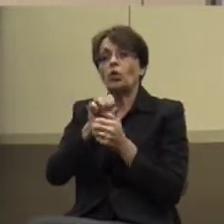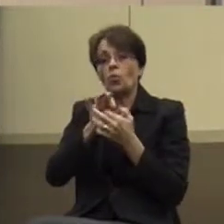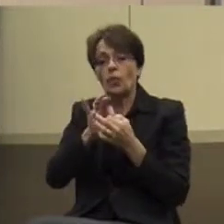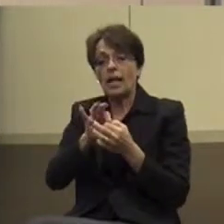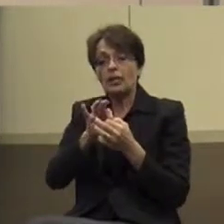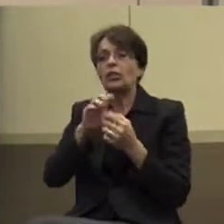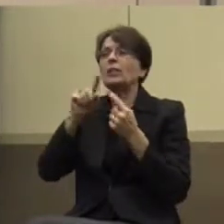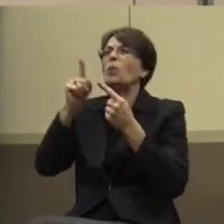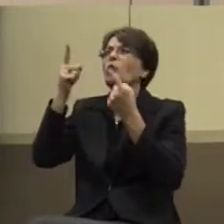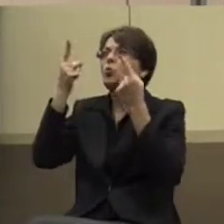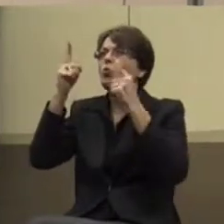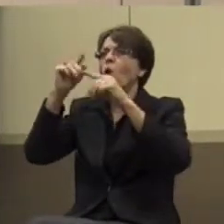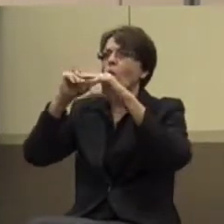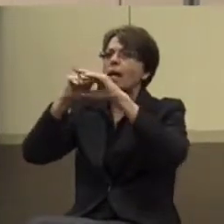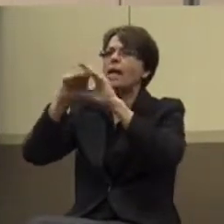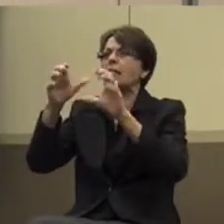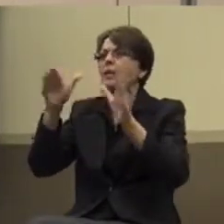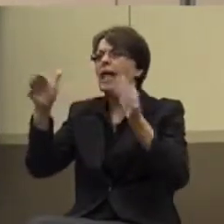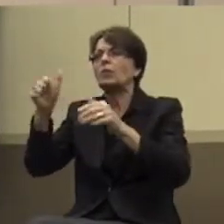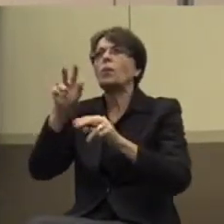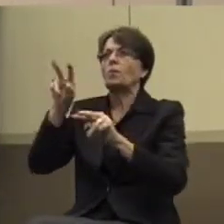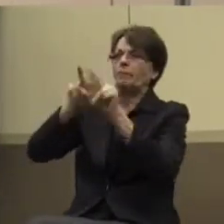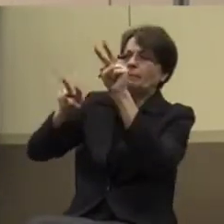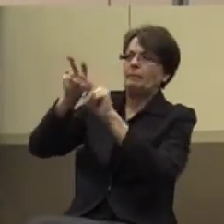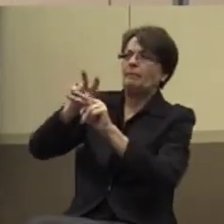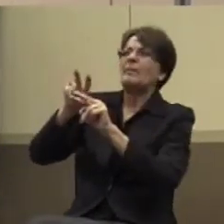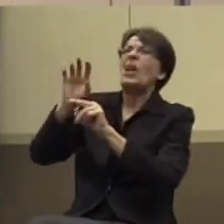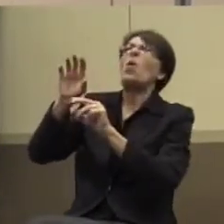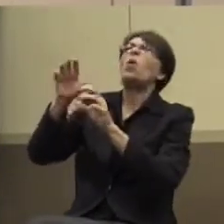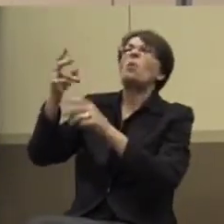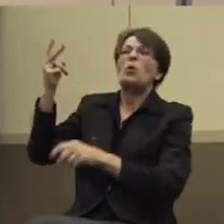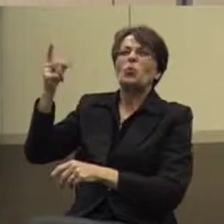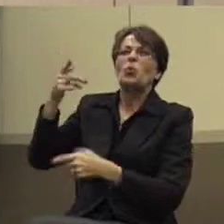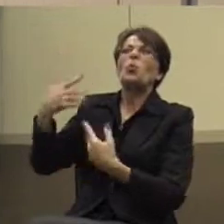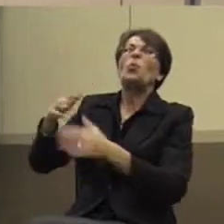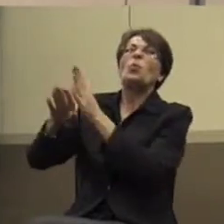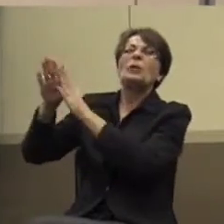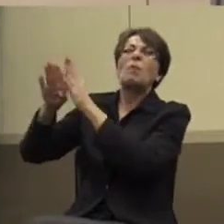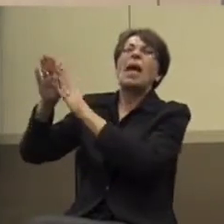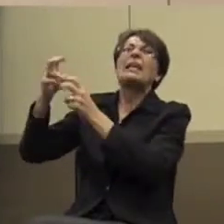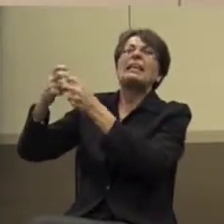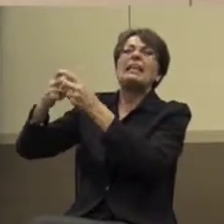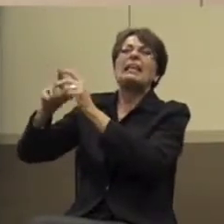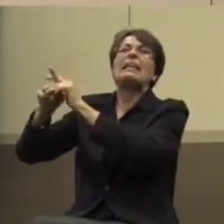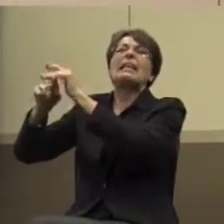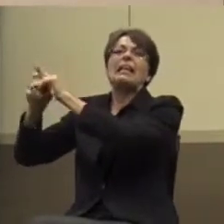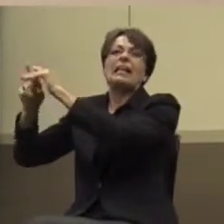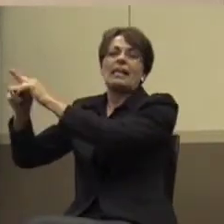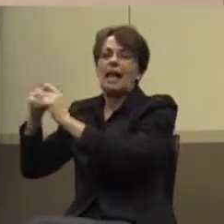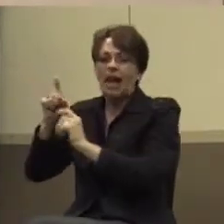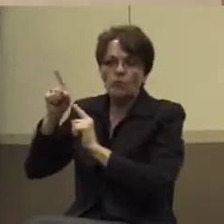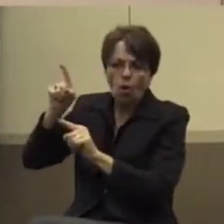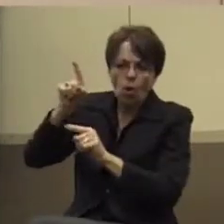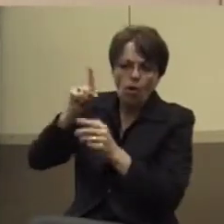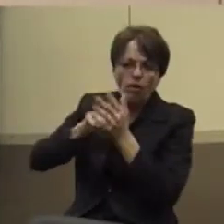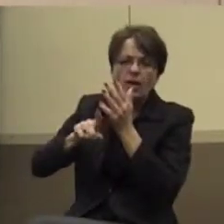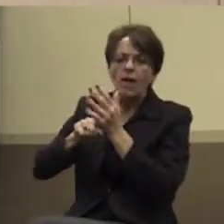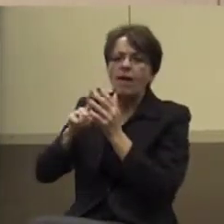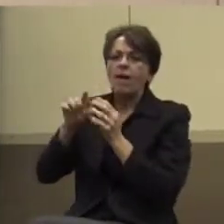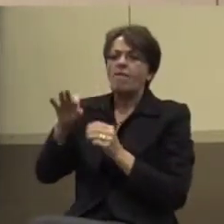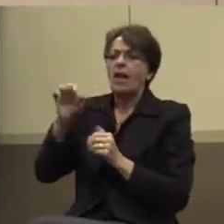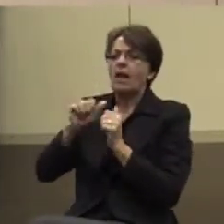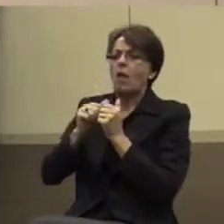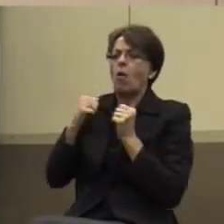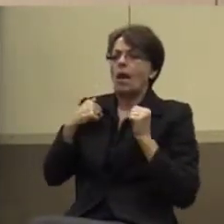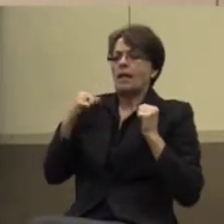classroom and say, oh yeah, period 2, he's spiking, a lot of problems here. Now I need to go in there and find out how I can change the environment,